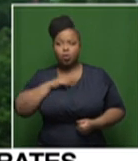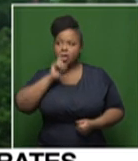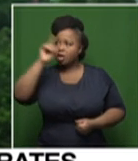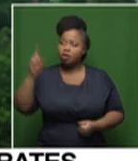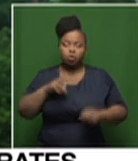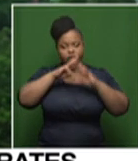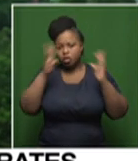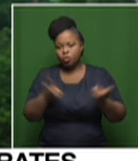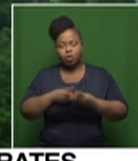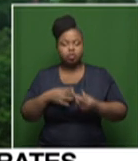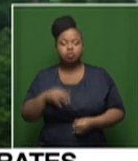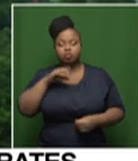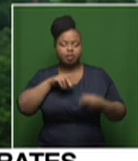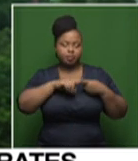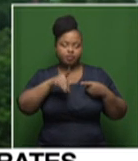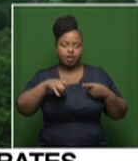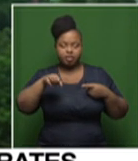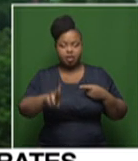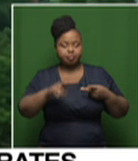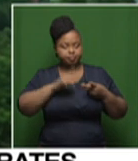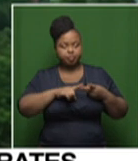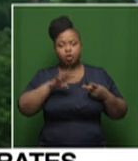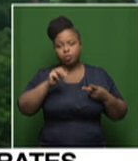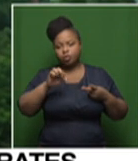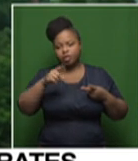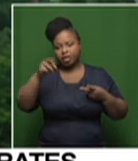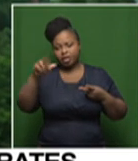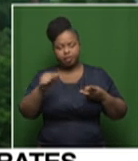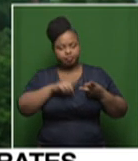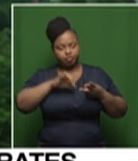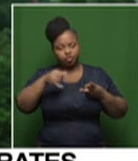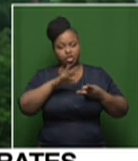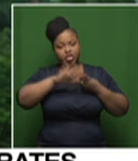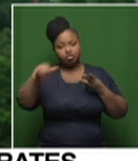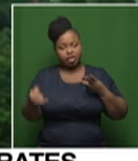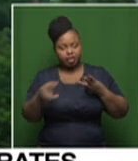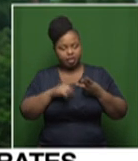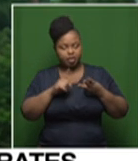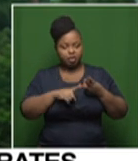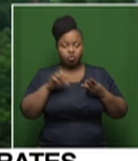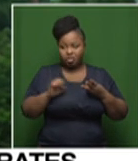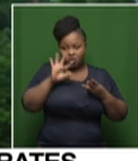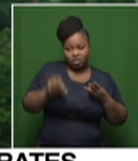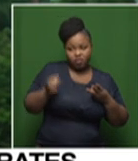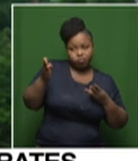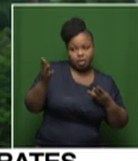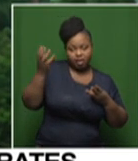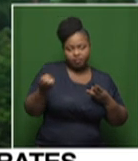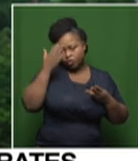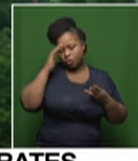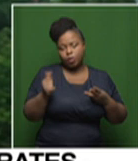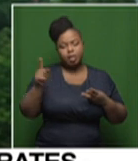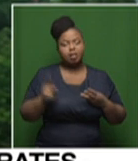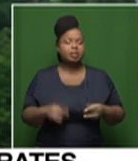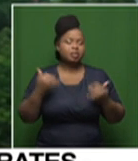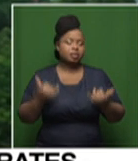worldwide. So we are talking about the Pfizer vaccine, the Moderna vaccine, the Johnson & Johnson vaccine, vaccine that South Africa is also familiar with.